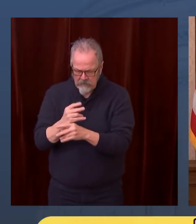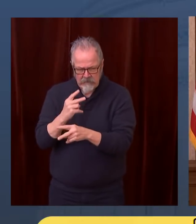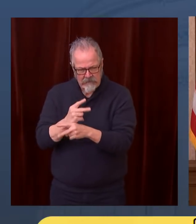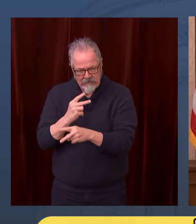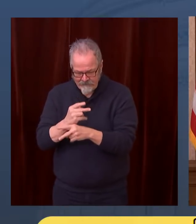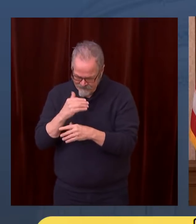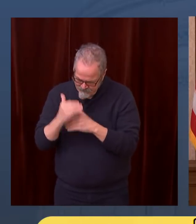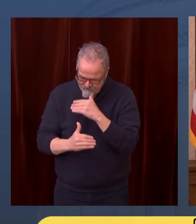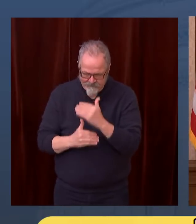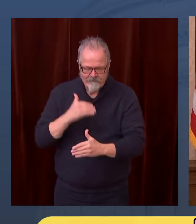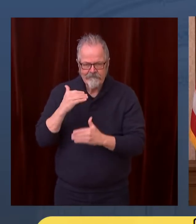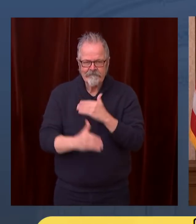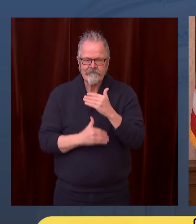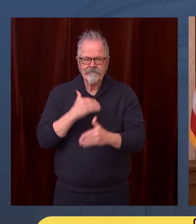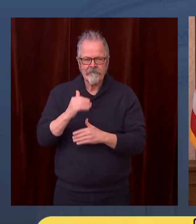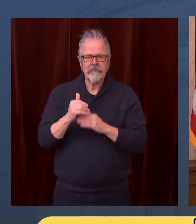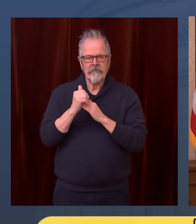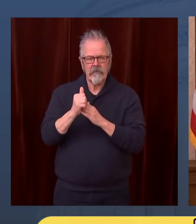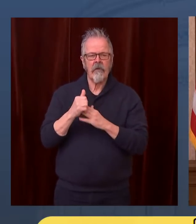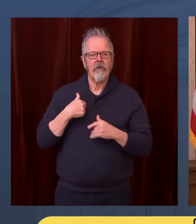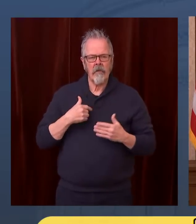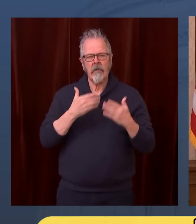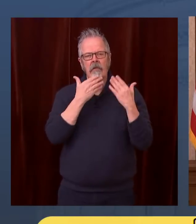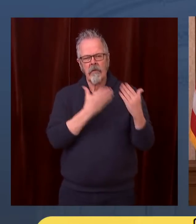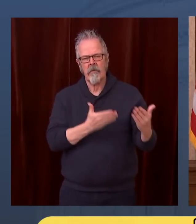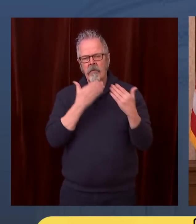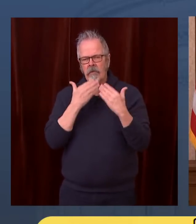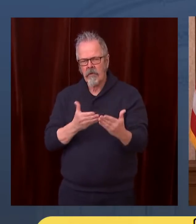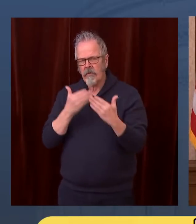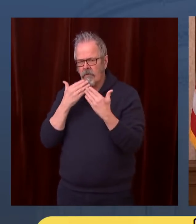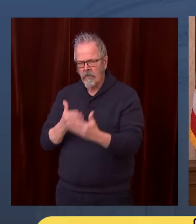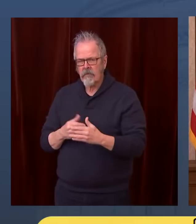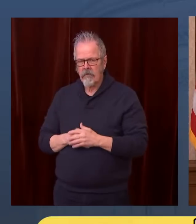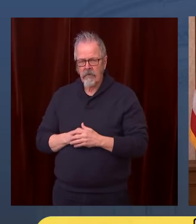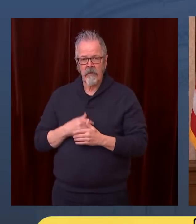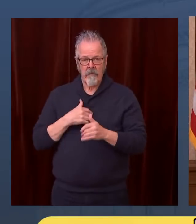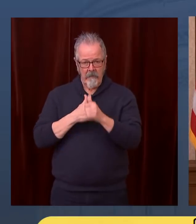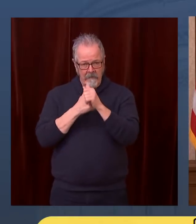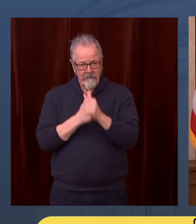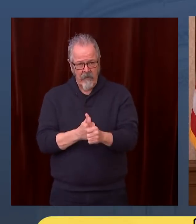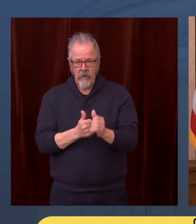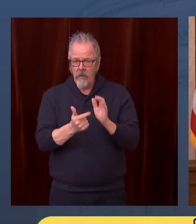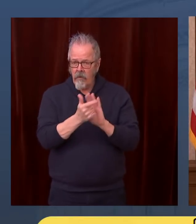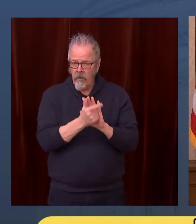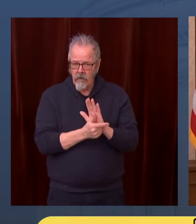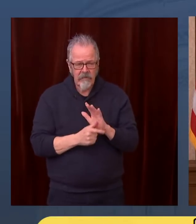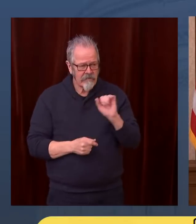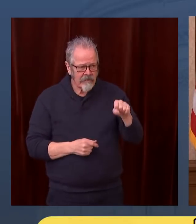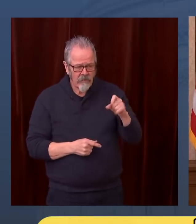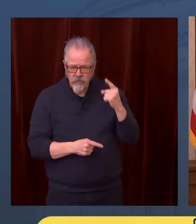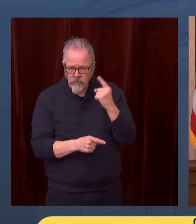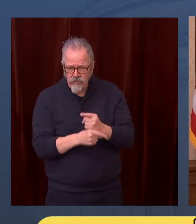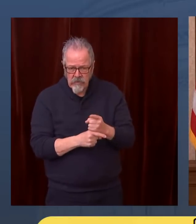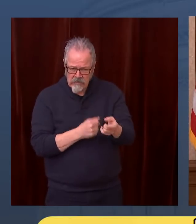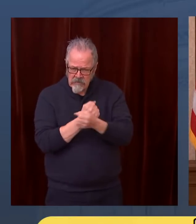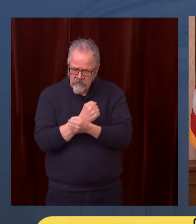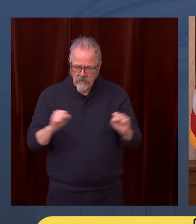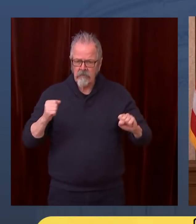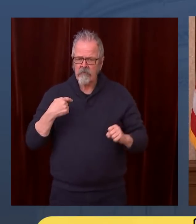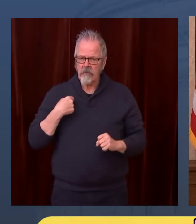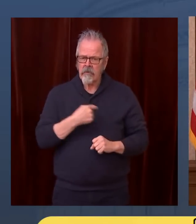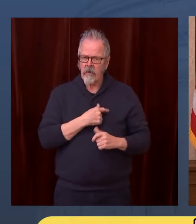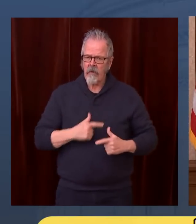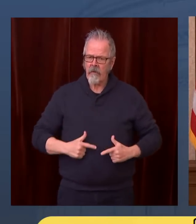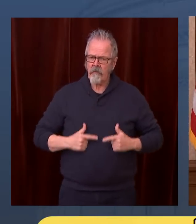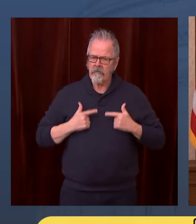leadership. Following the law has continued ability to save lives as it has. And it has,